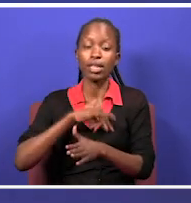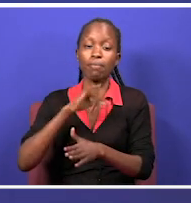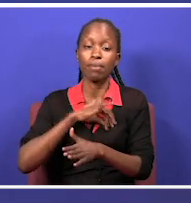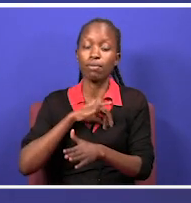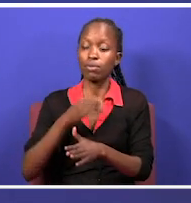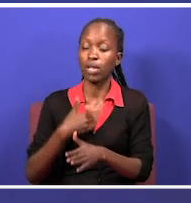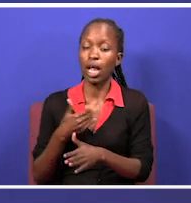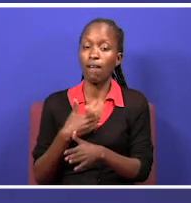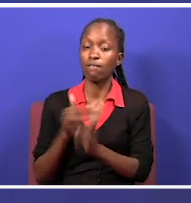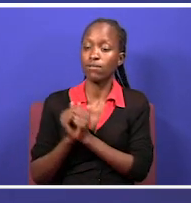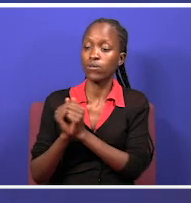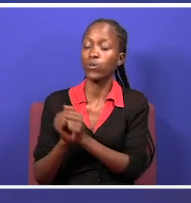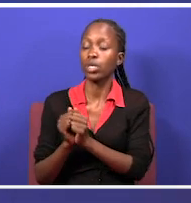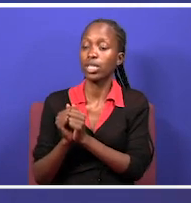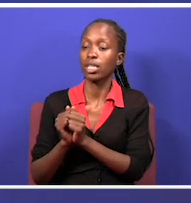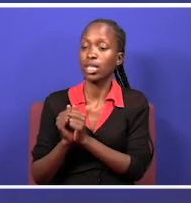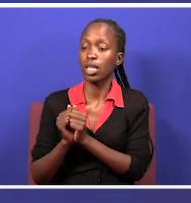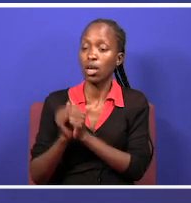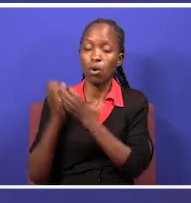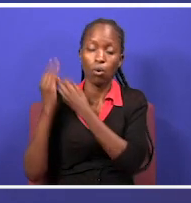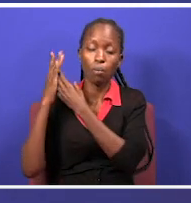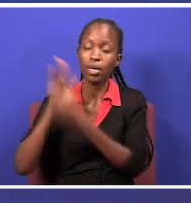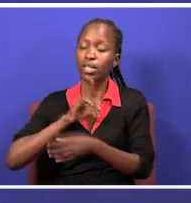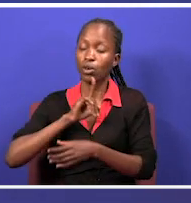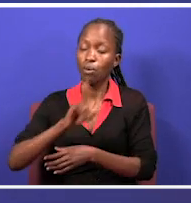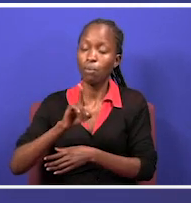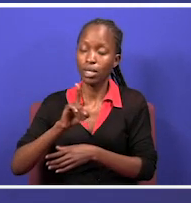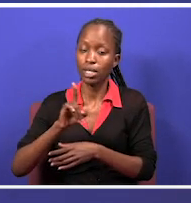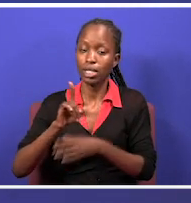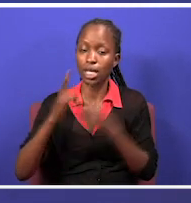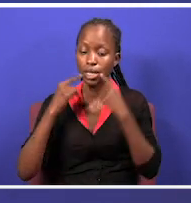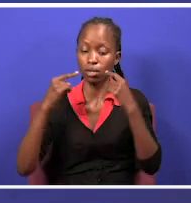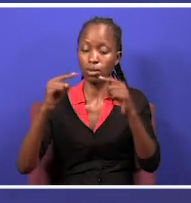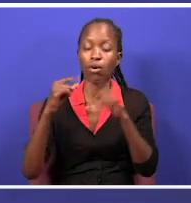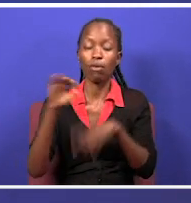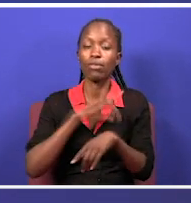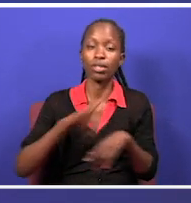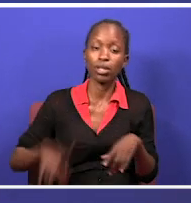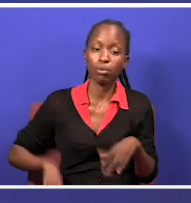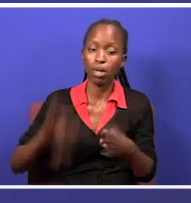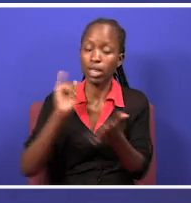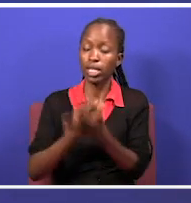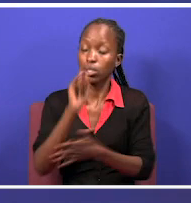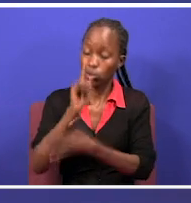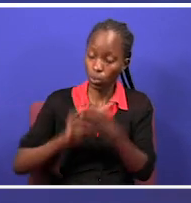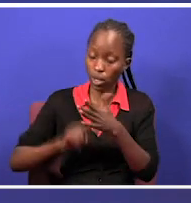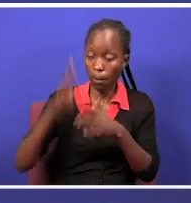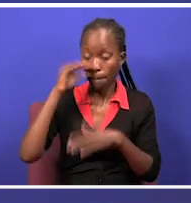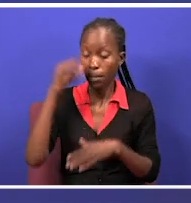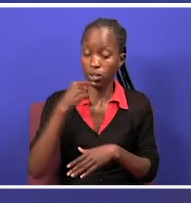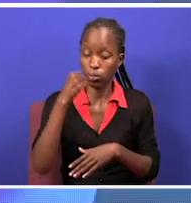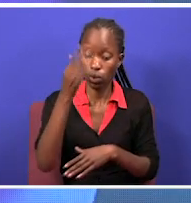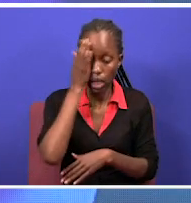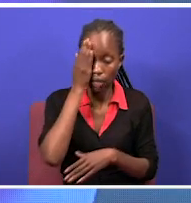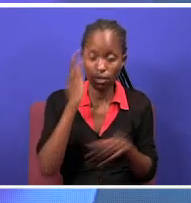associated with following the commands and the decrees of the Lord. That's what Moses tells them, that they